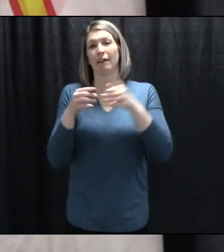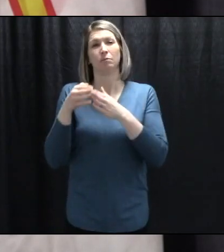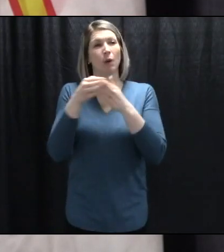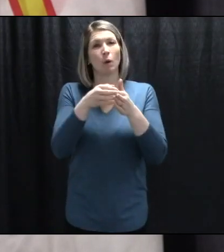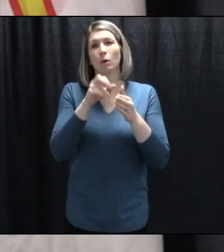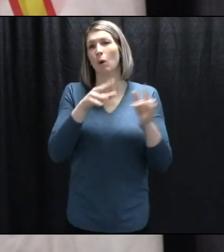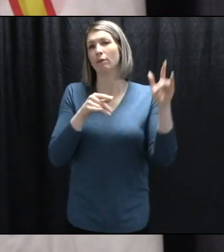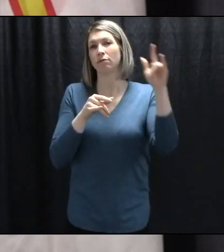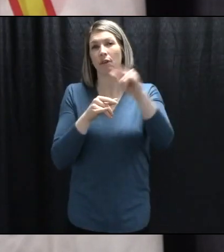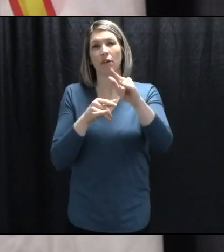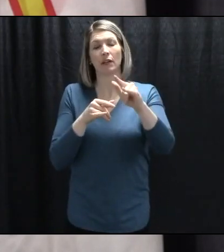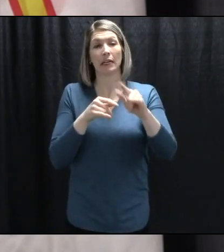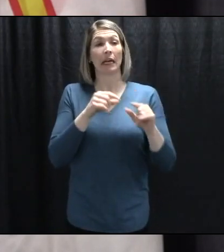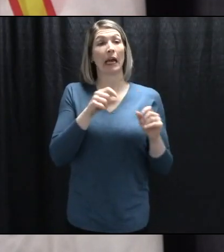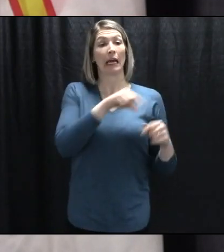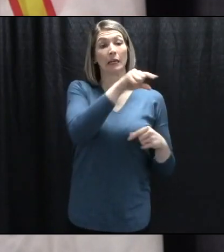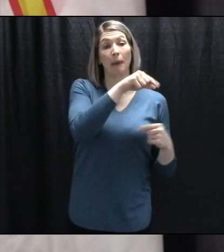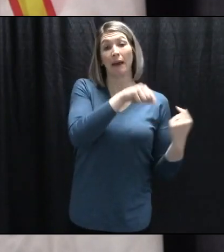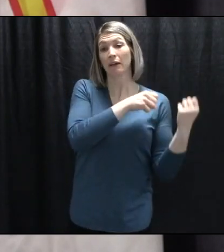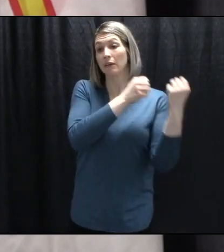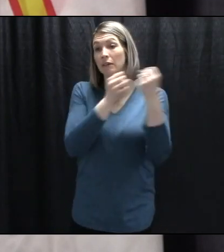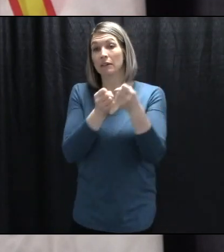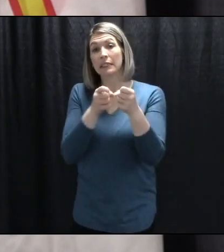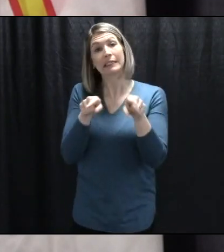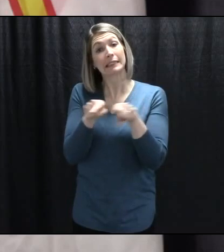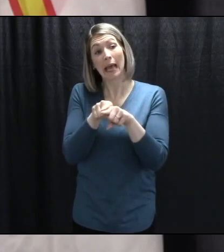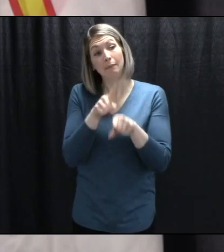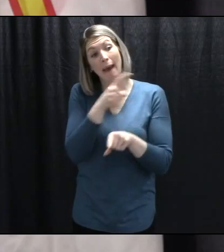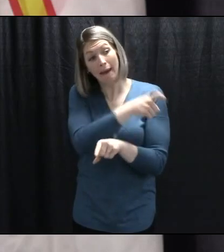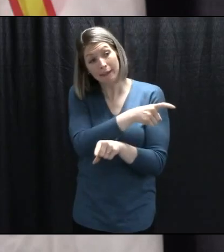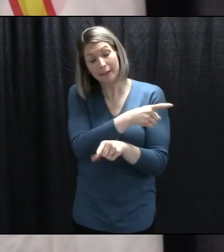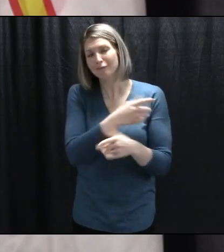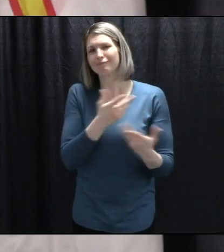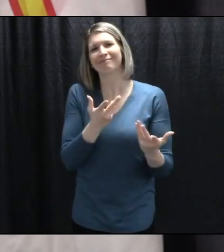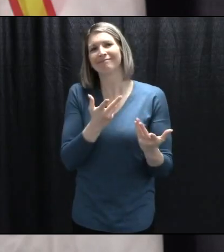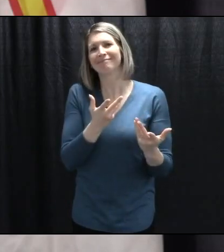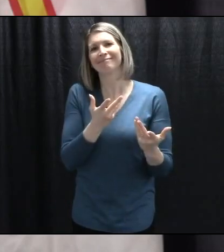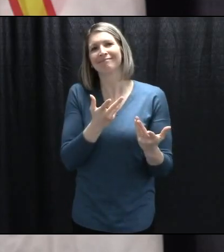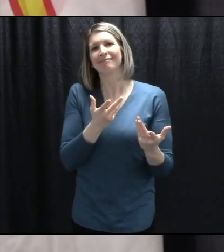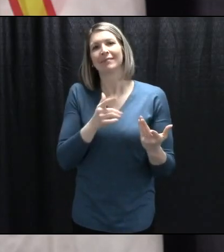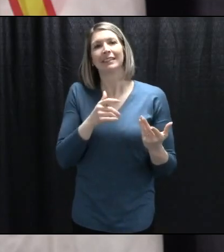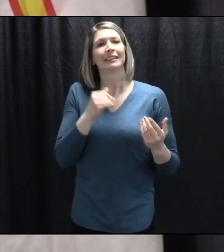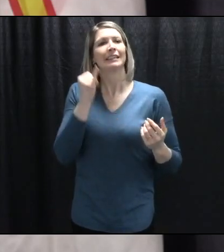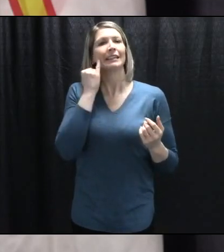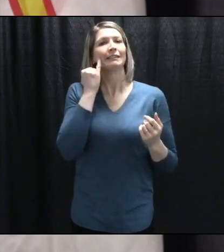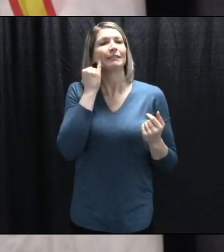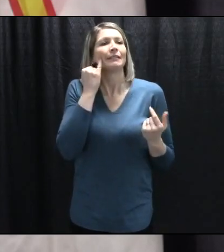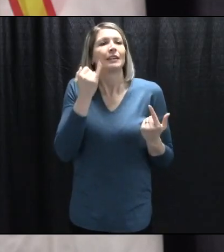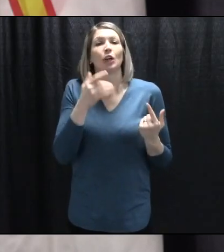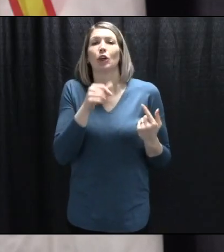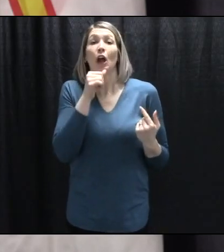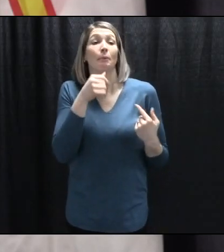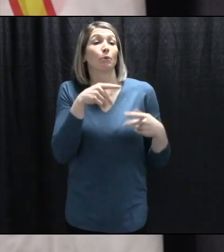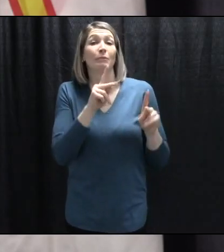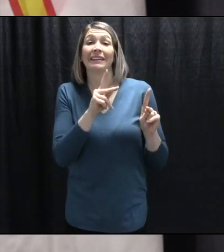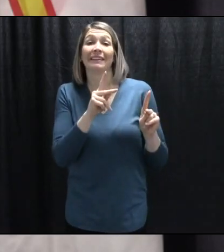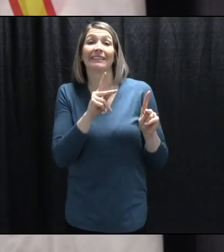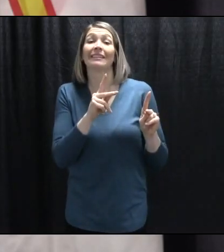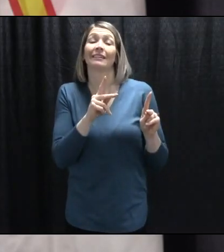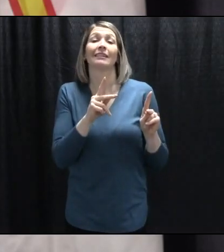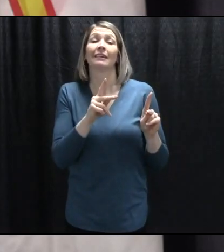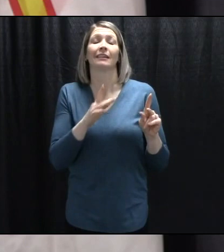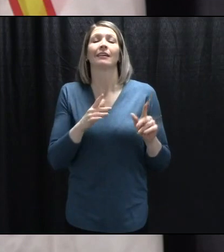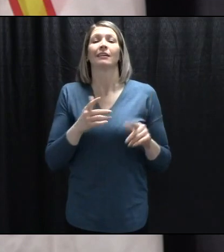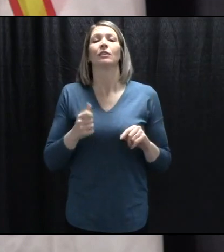And so if you're traveling from Quebec or to Quebec, it would be for the airport only. And if you're traveling into Quebec, it's where the ferry leaves in